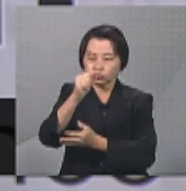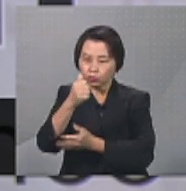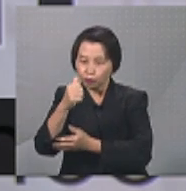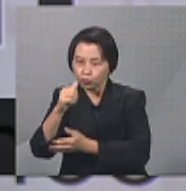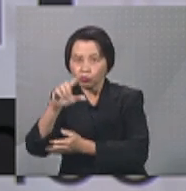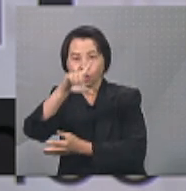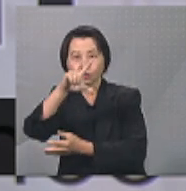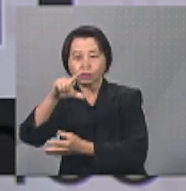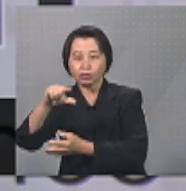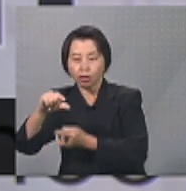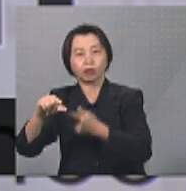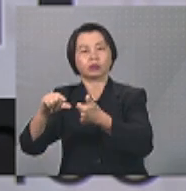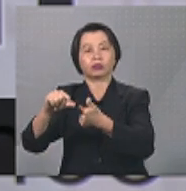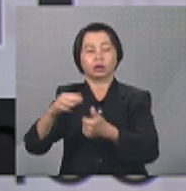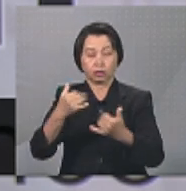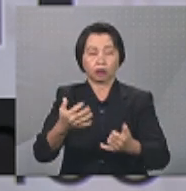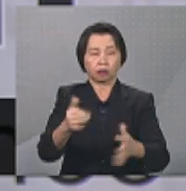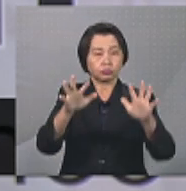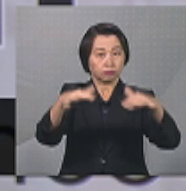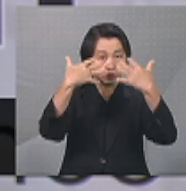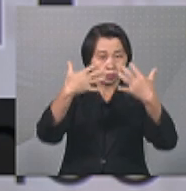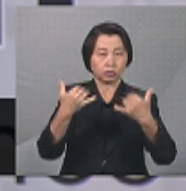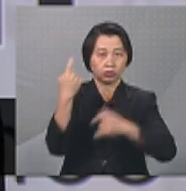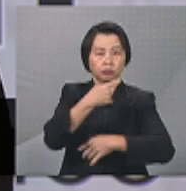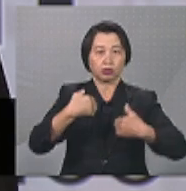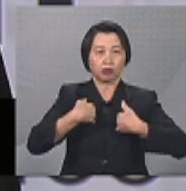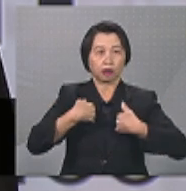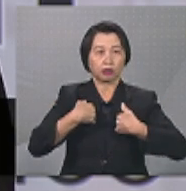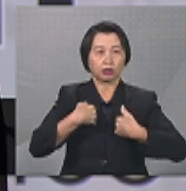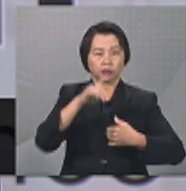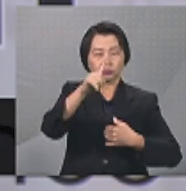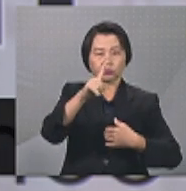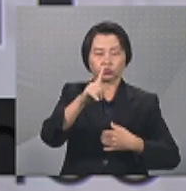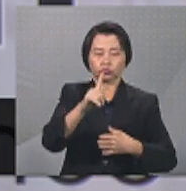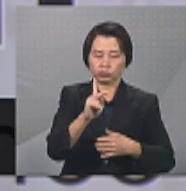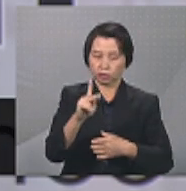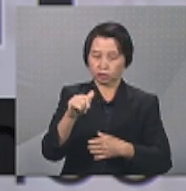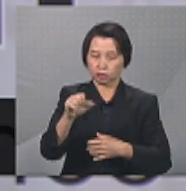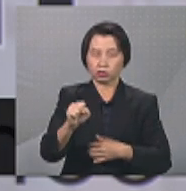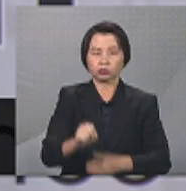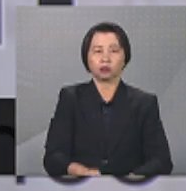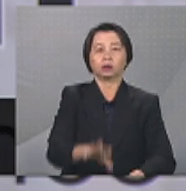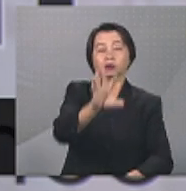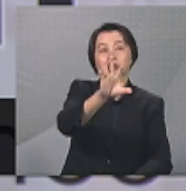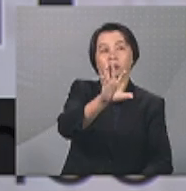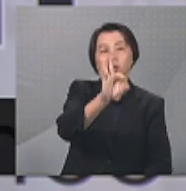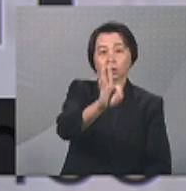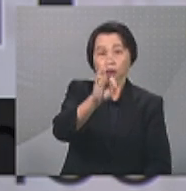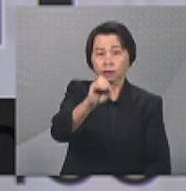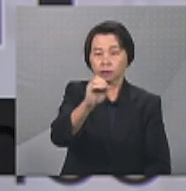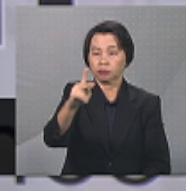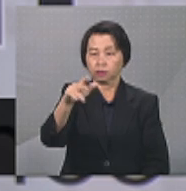What I would like to draw your attention here is today we have 71 cases. 19 cases